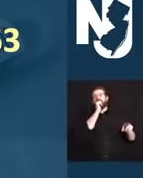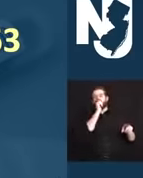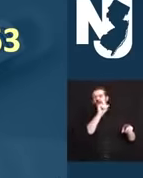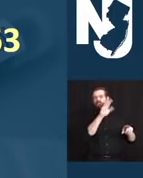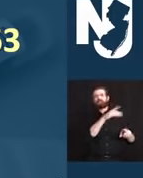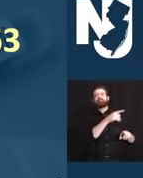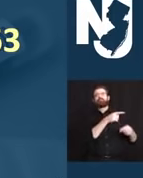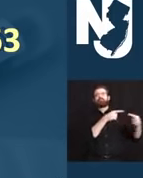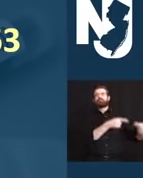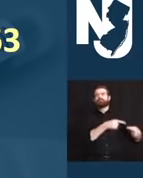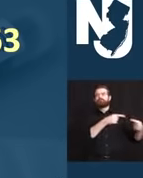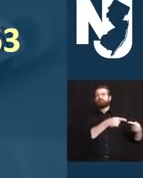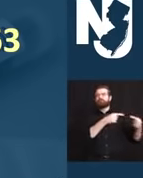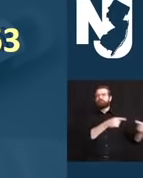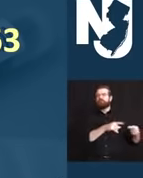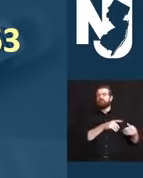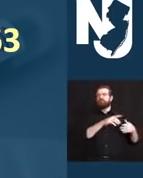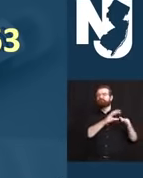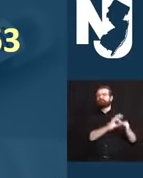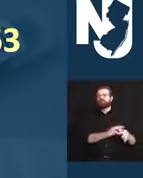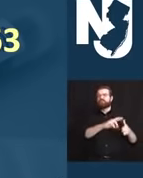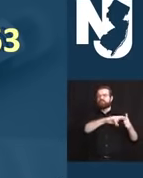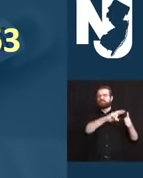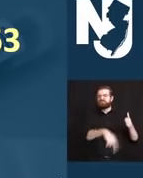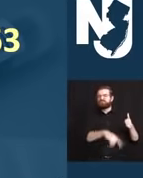bit. Statewide positivity,